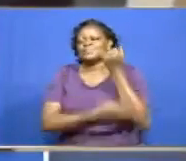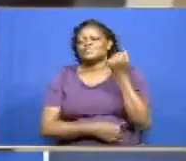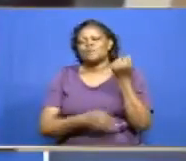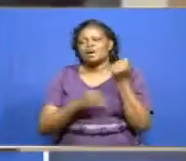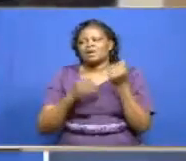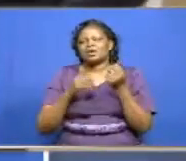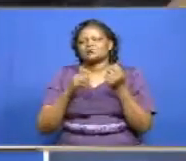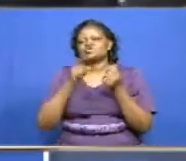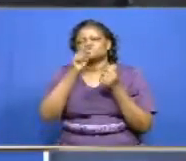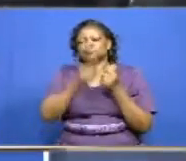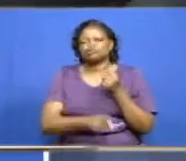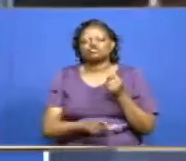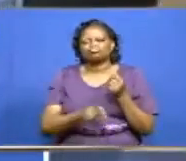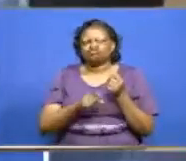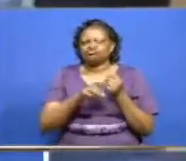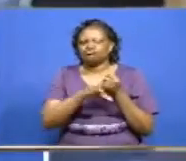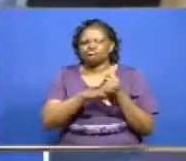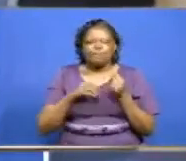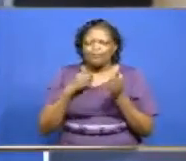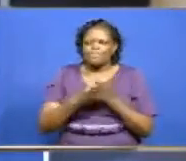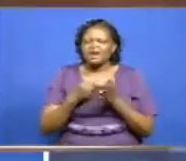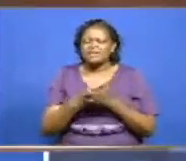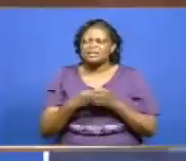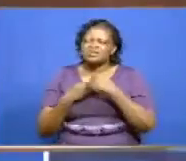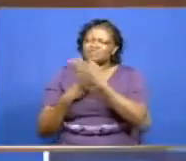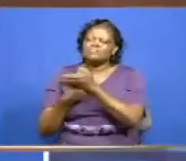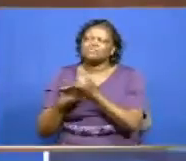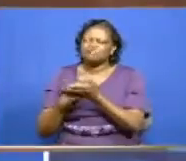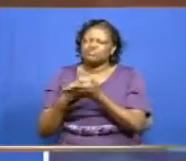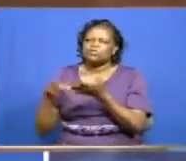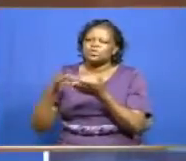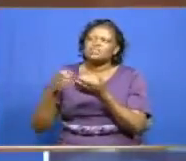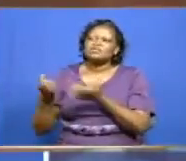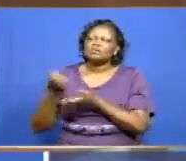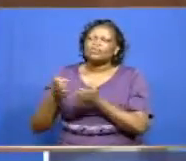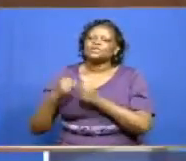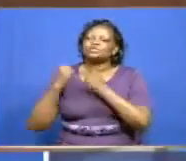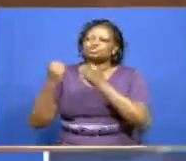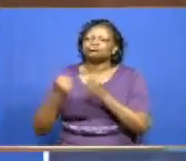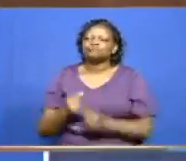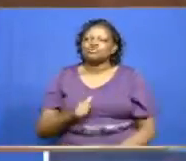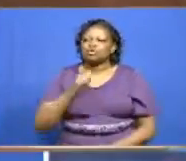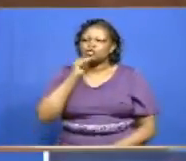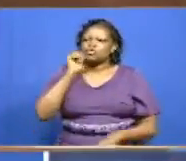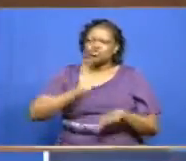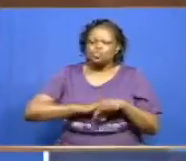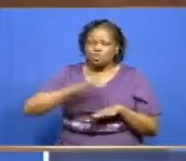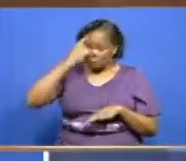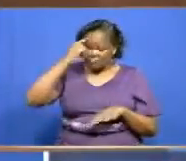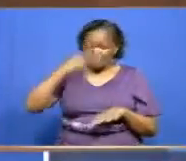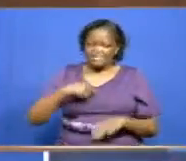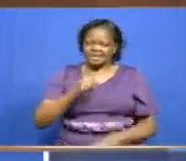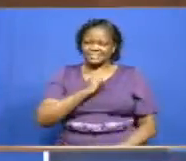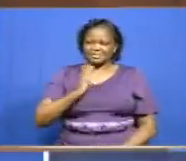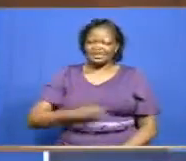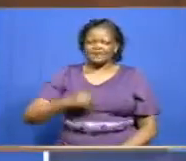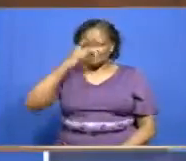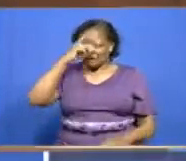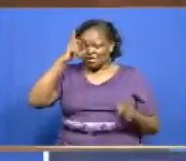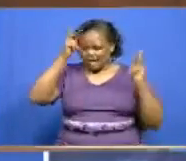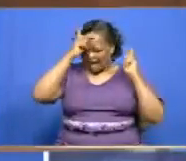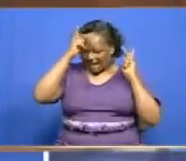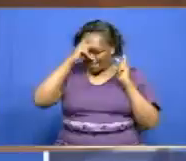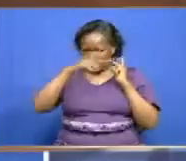and handed them to those that are economically stronger. It will be ungodly for me, the Senator for Kakamega, to